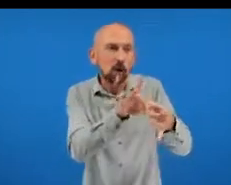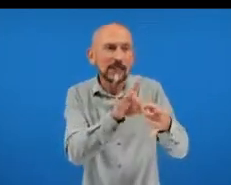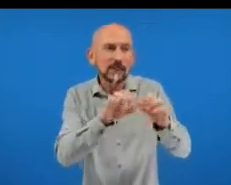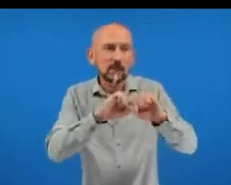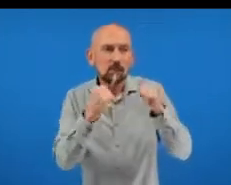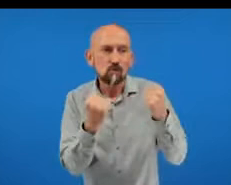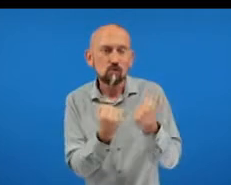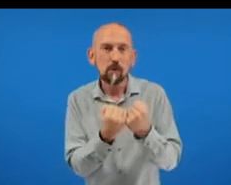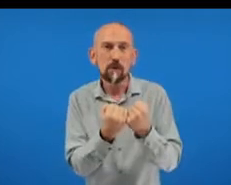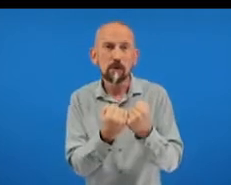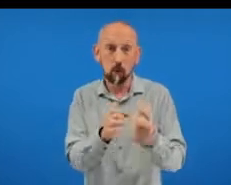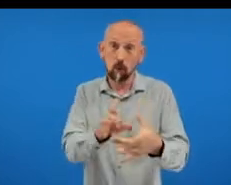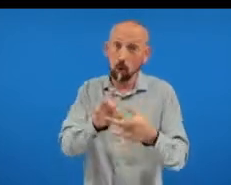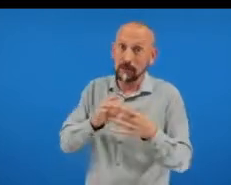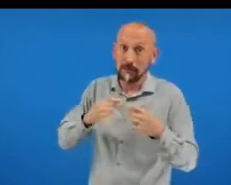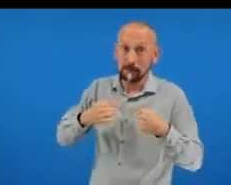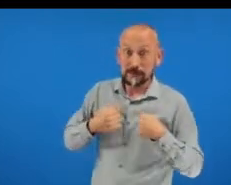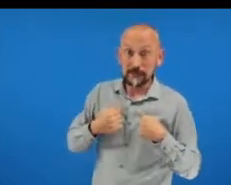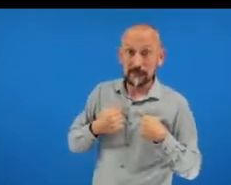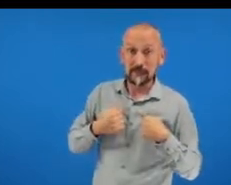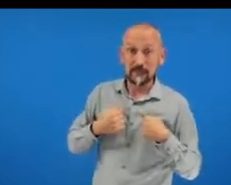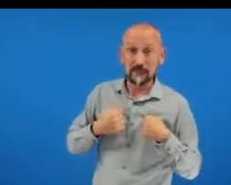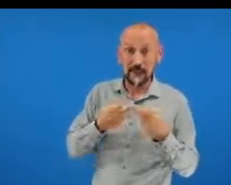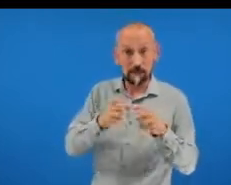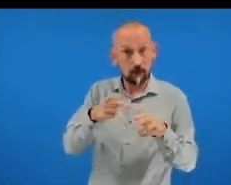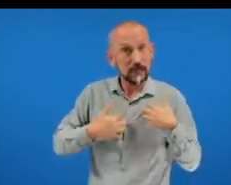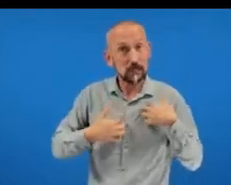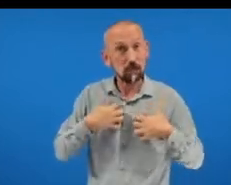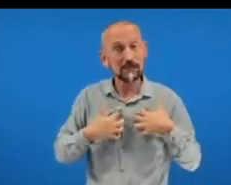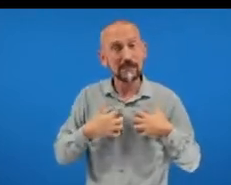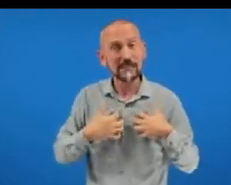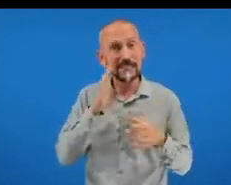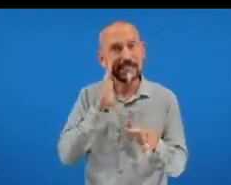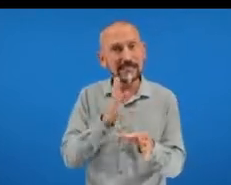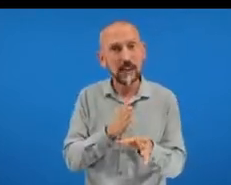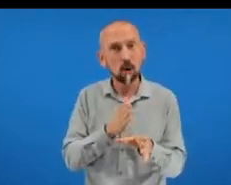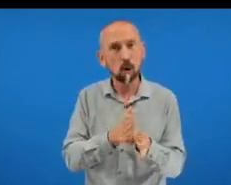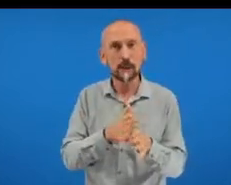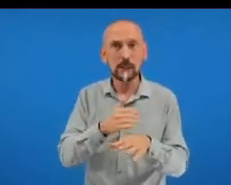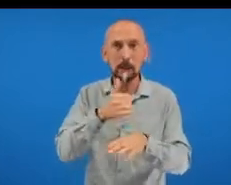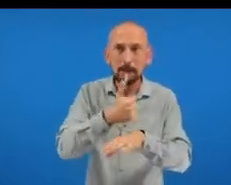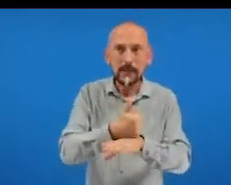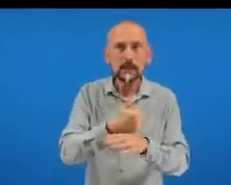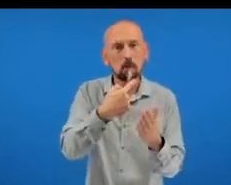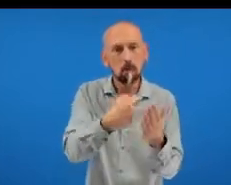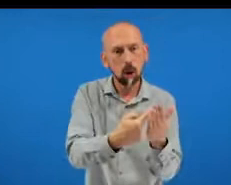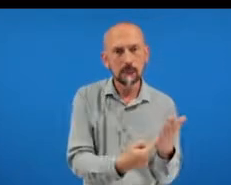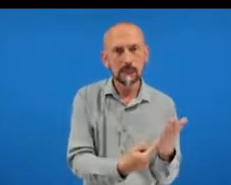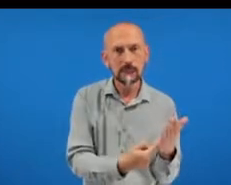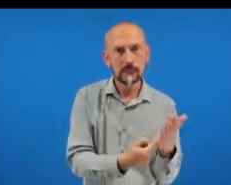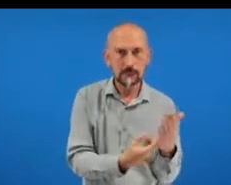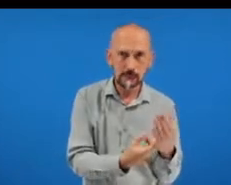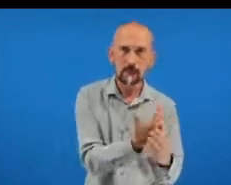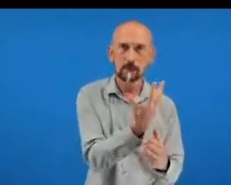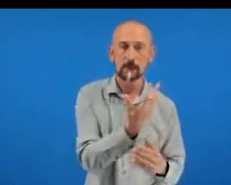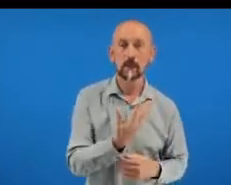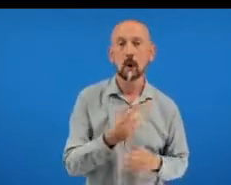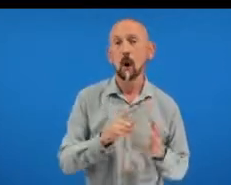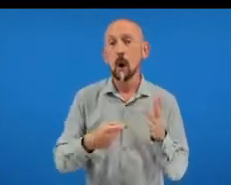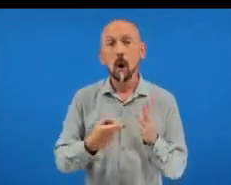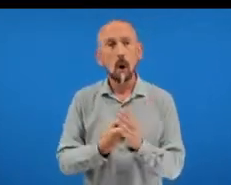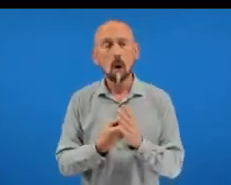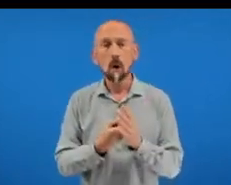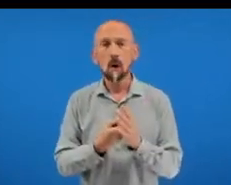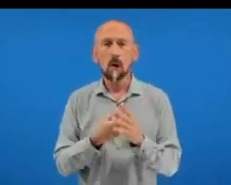with myself if you have an interest in either psychologically based policy making or you have a keen interest in